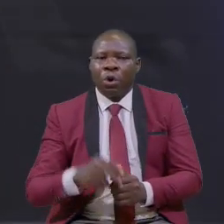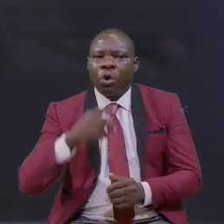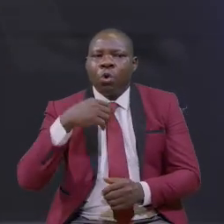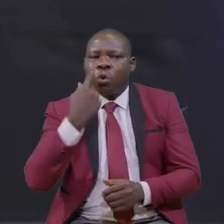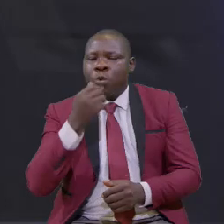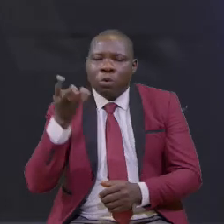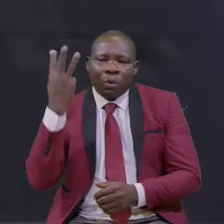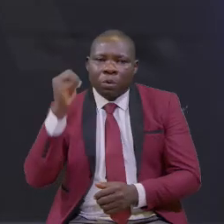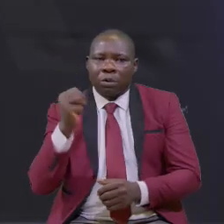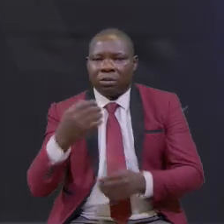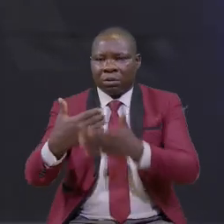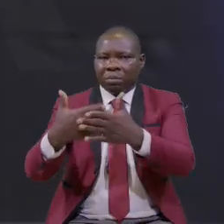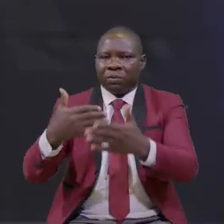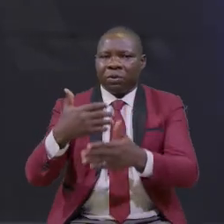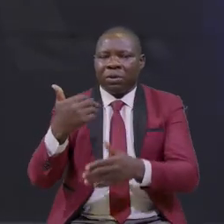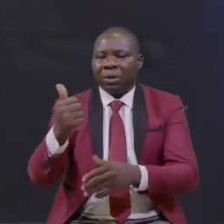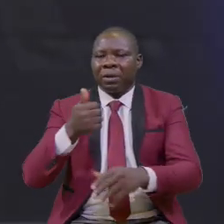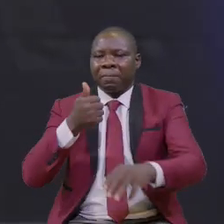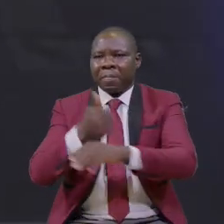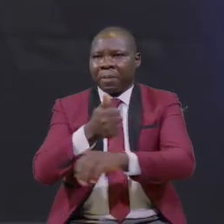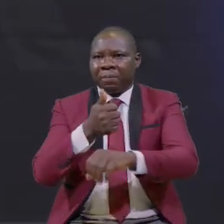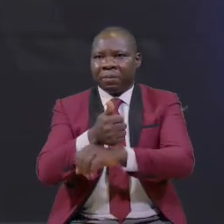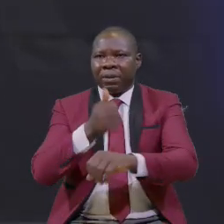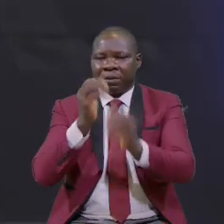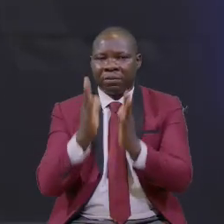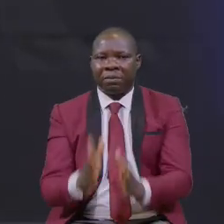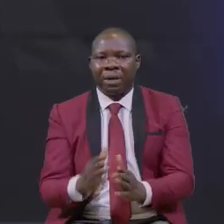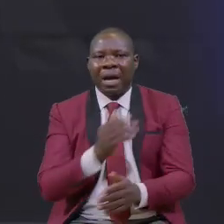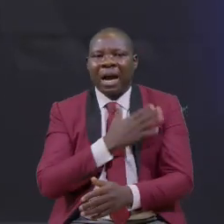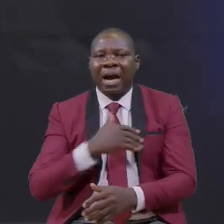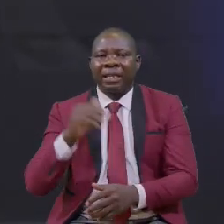before a blasphemer and